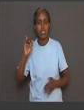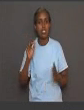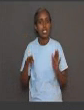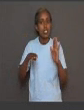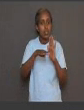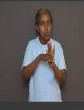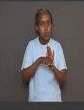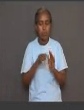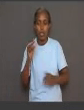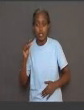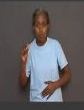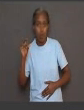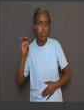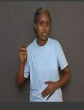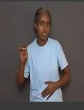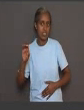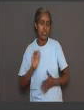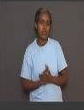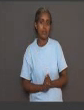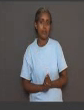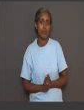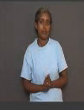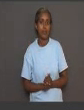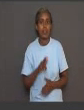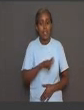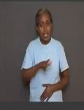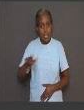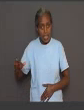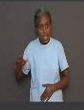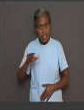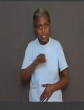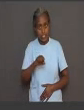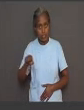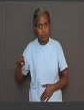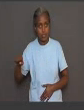a small c. A line segment